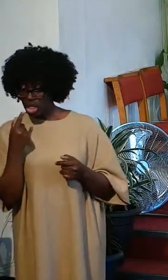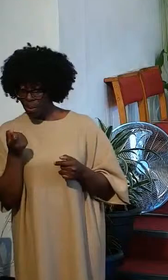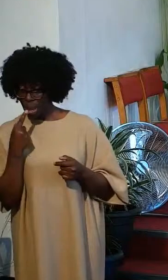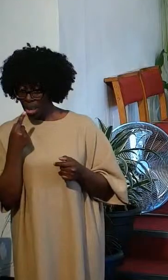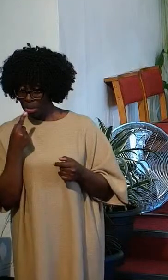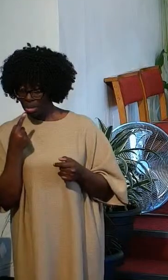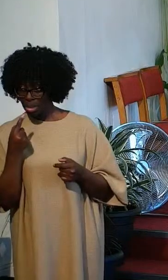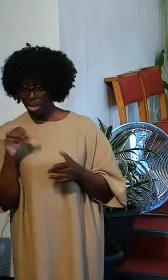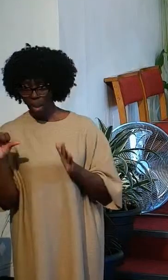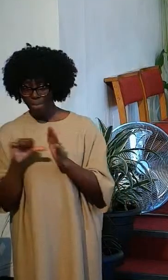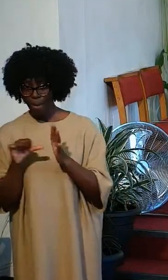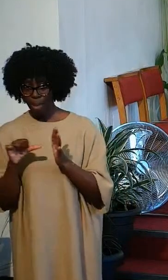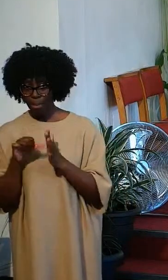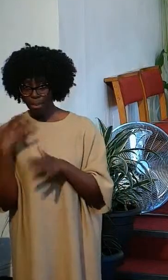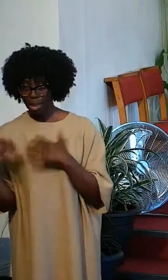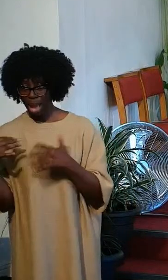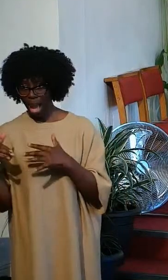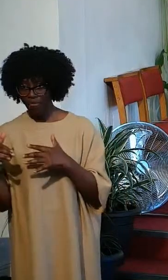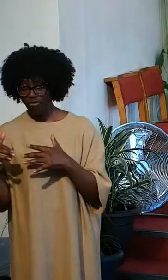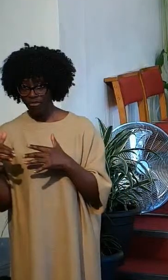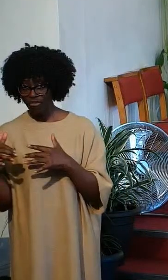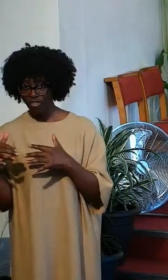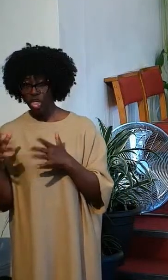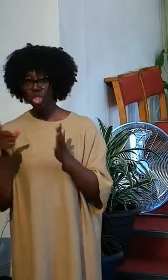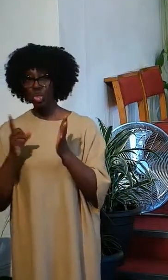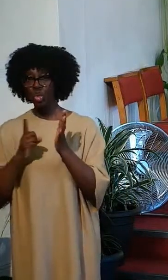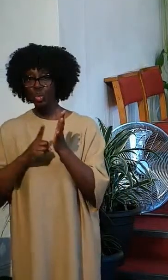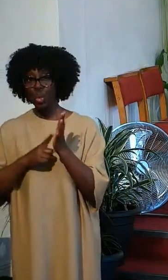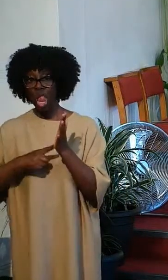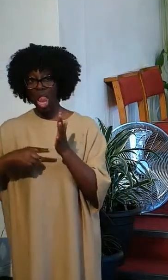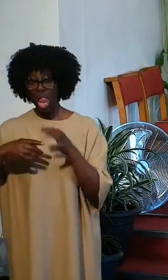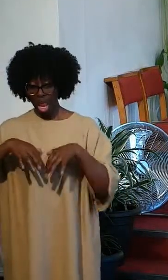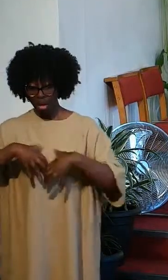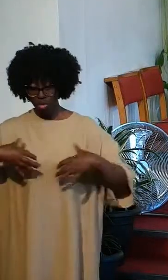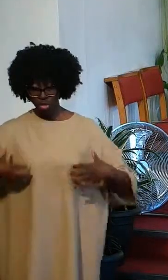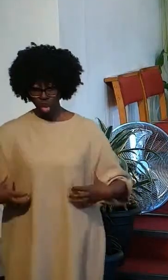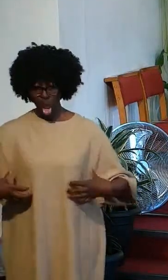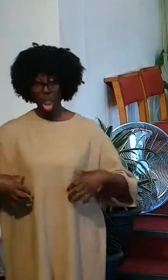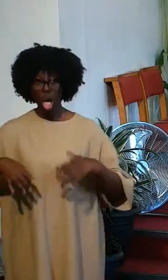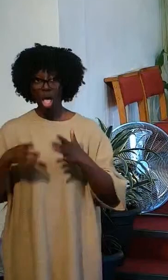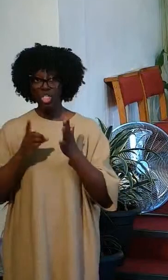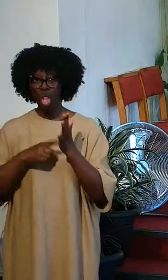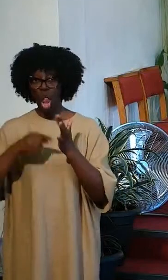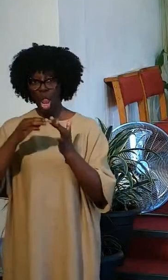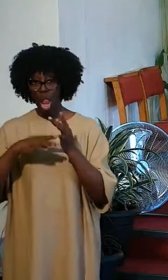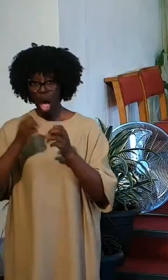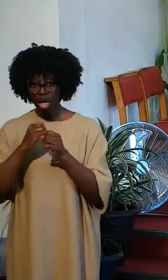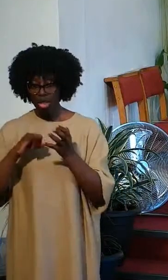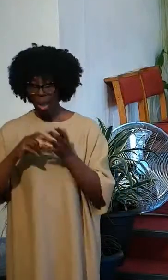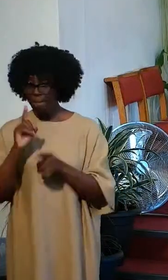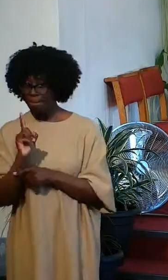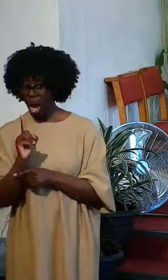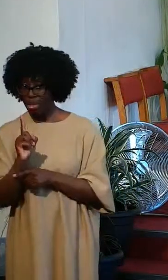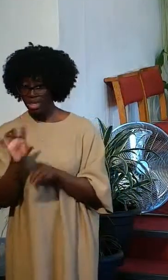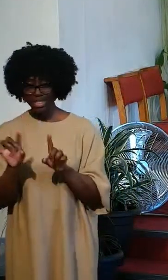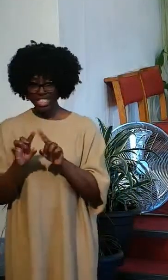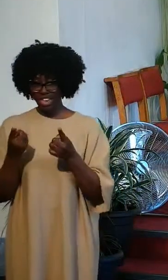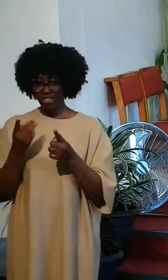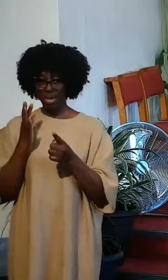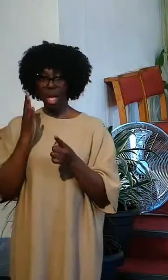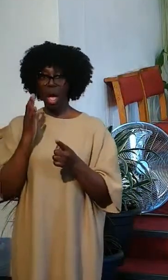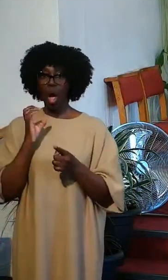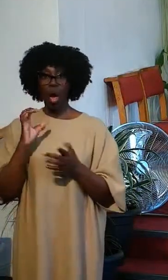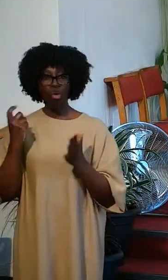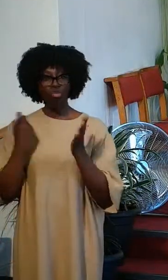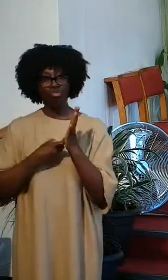can be harmful to the liver, to the lungs. But if you eat those vegetables and those greens, you have the